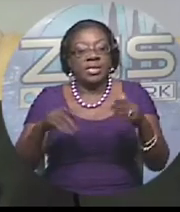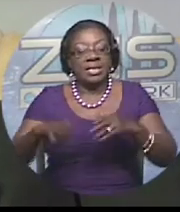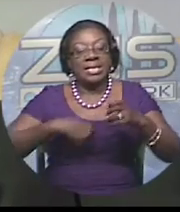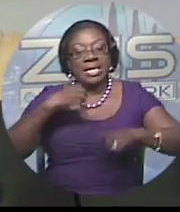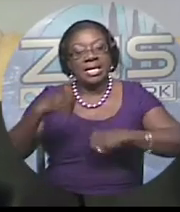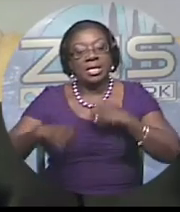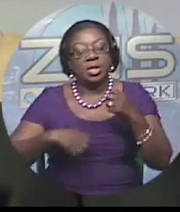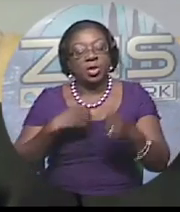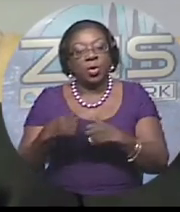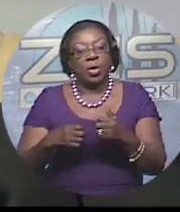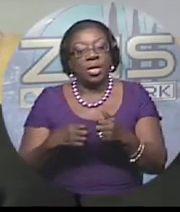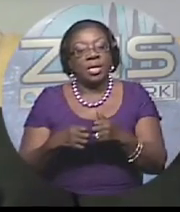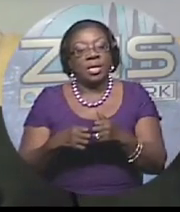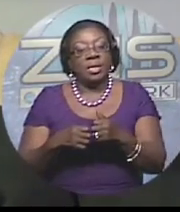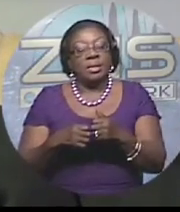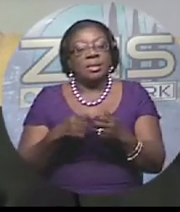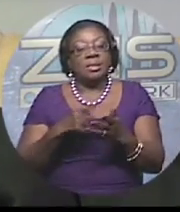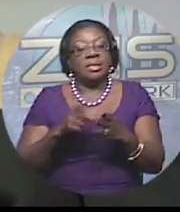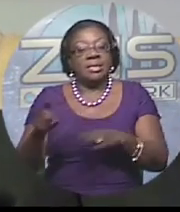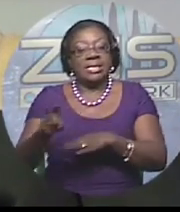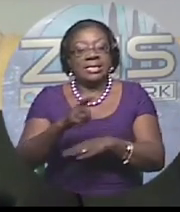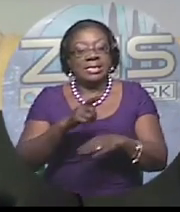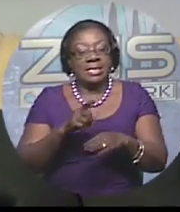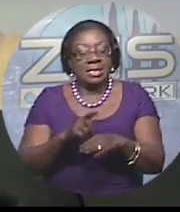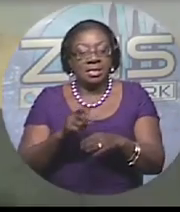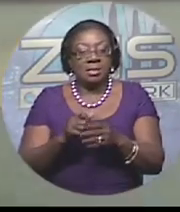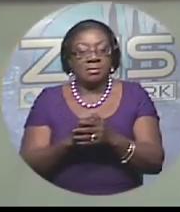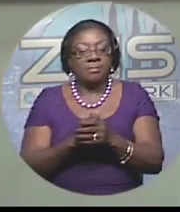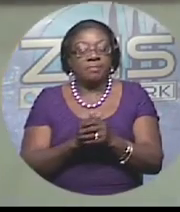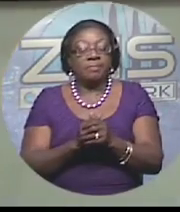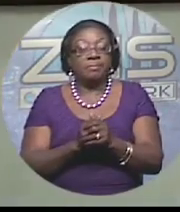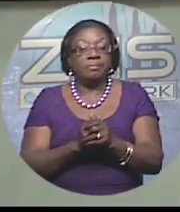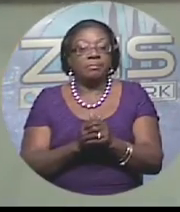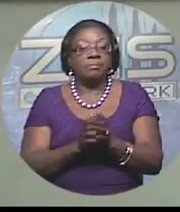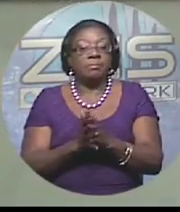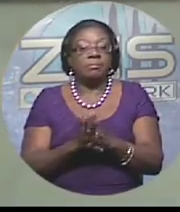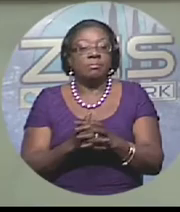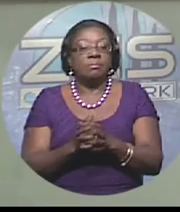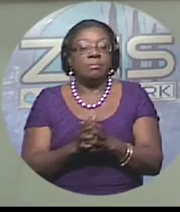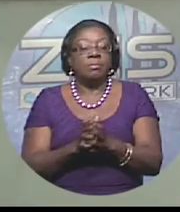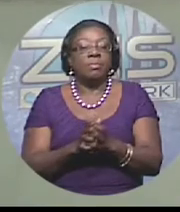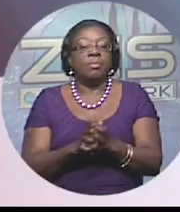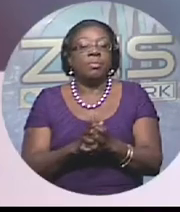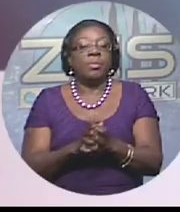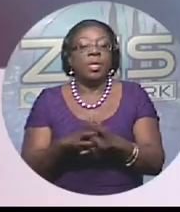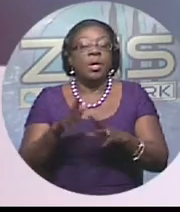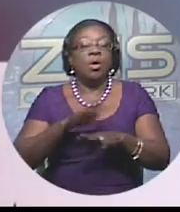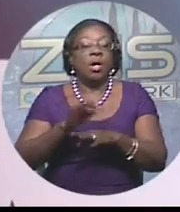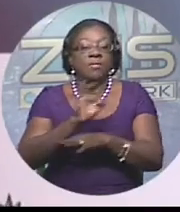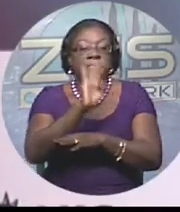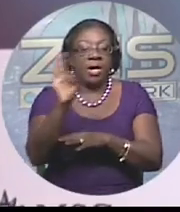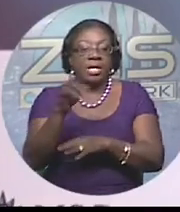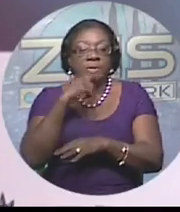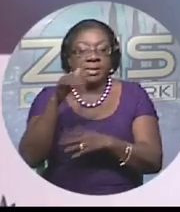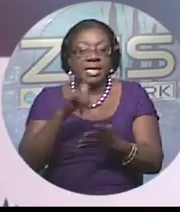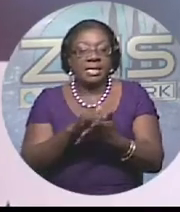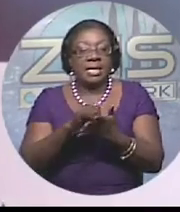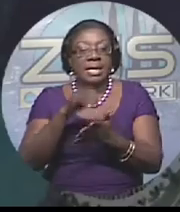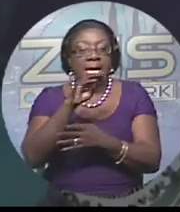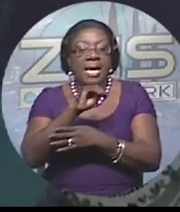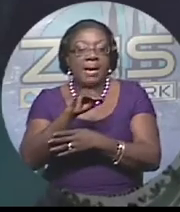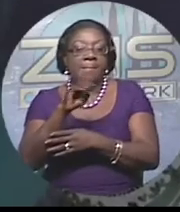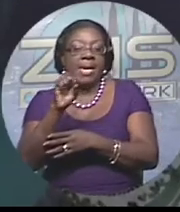enjoy this destination, this island going forward. On Friday, we told you that MSC expressed